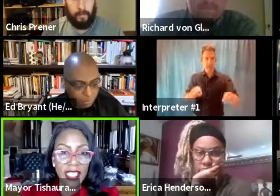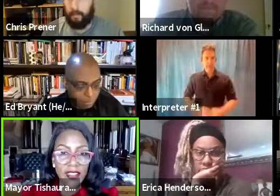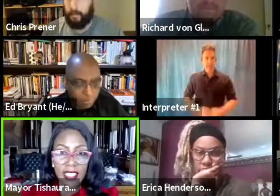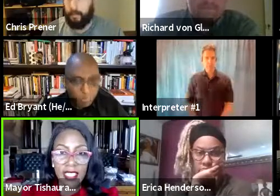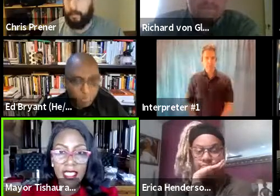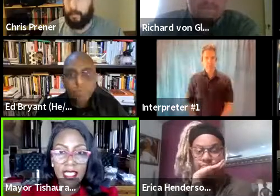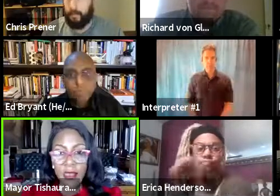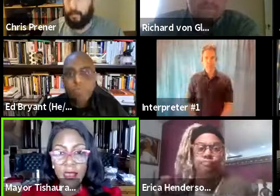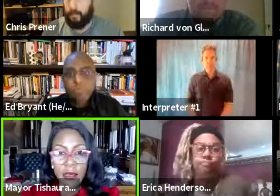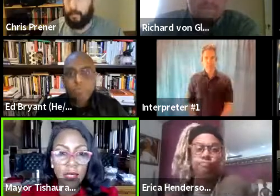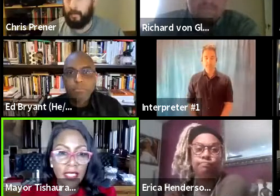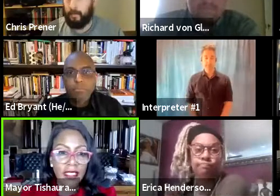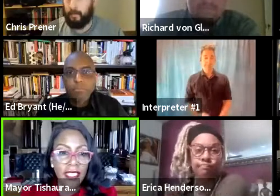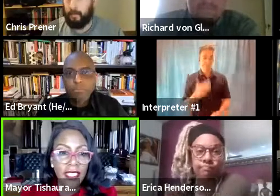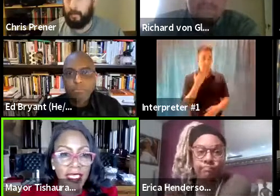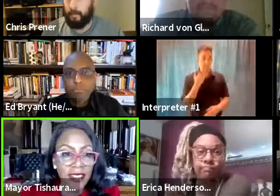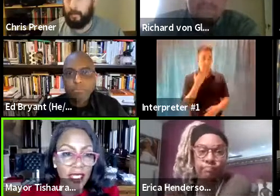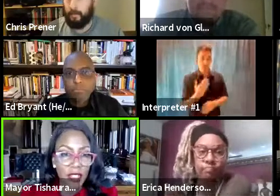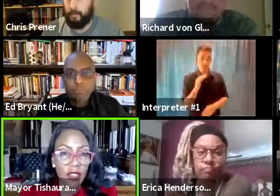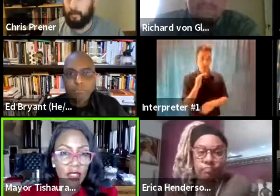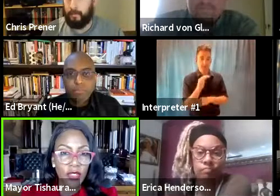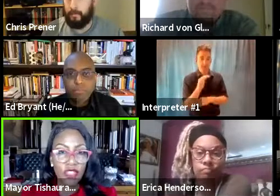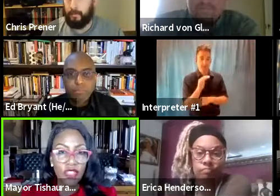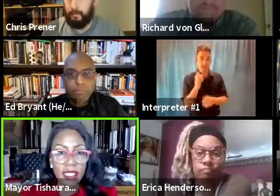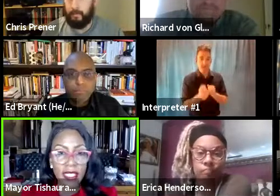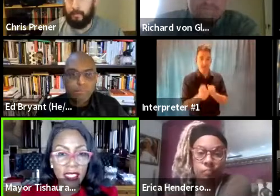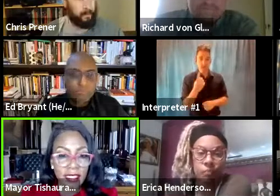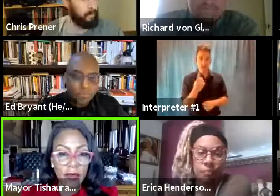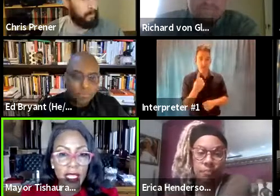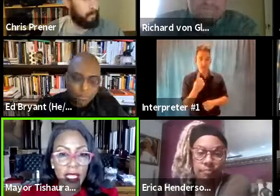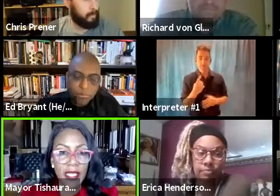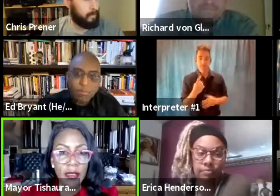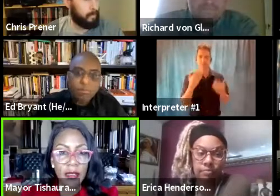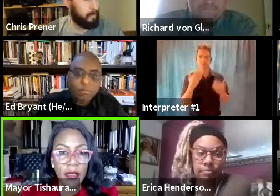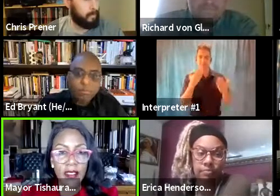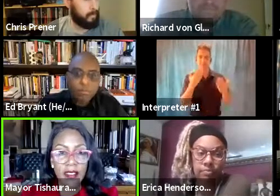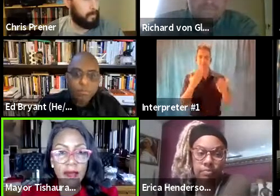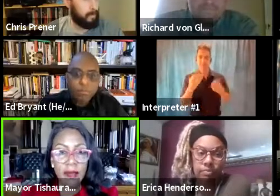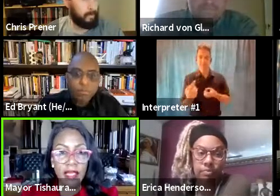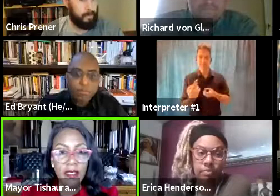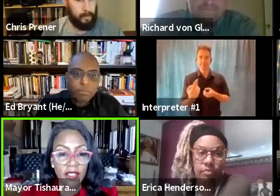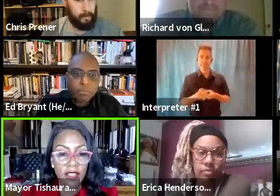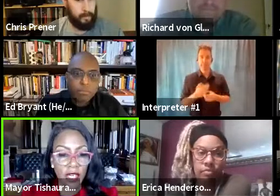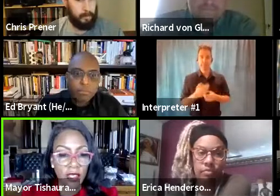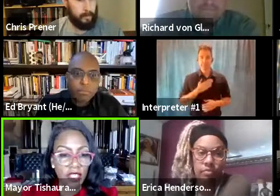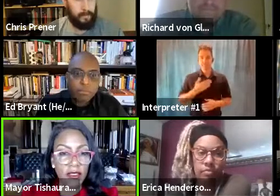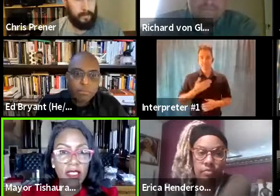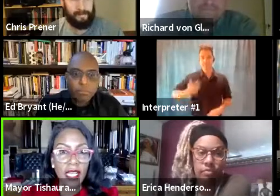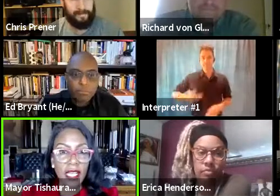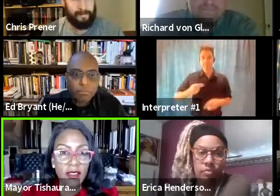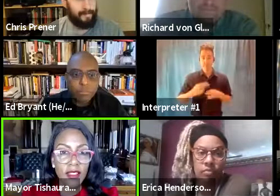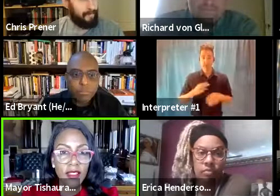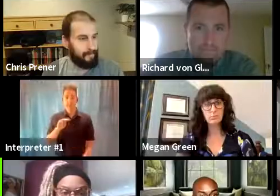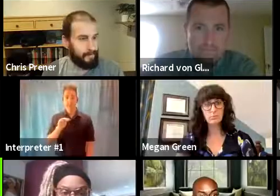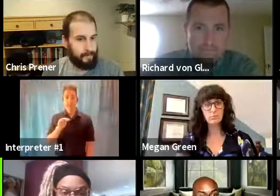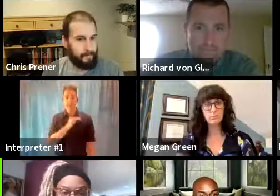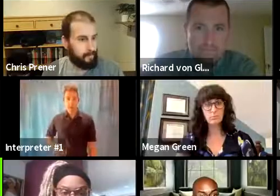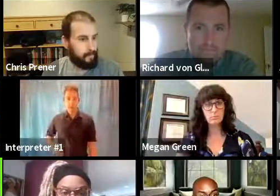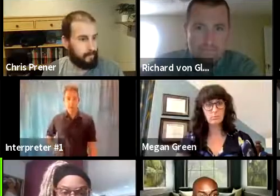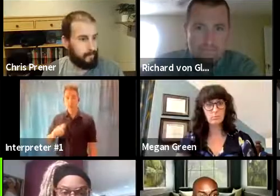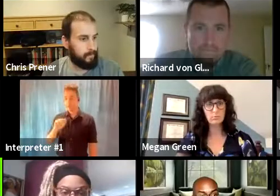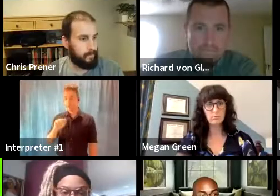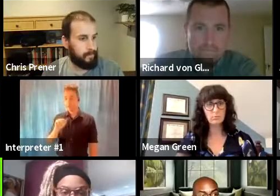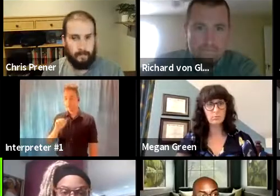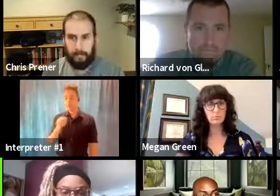Good evening, everyone, and thank you for joining us. My name is Mayor Tashara Jones. I use the she,